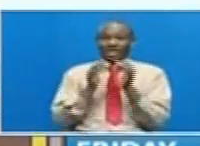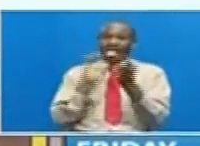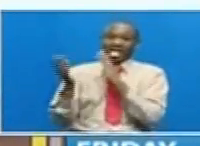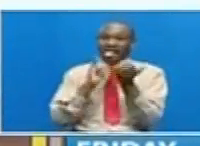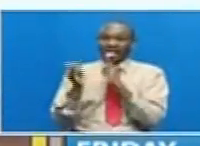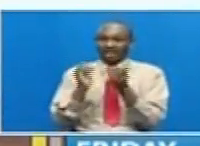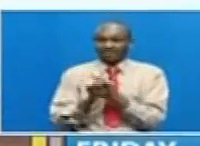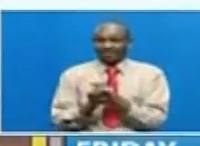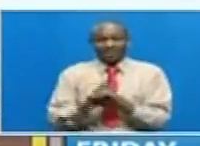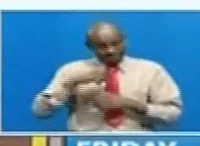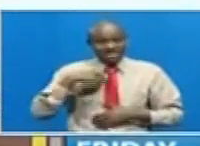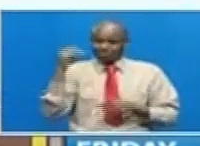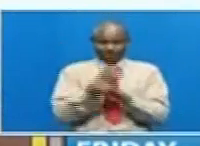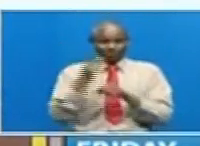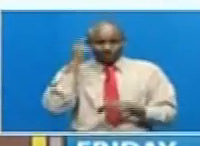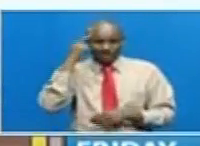I don't even know what I read.